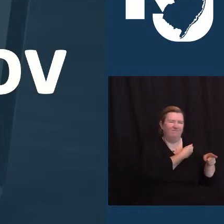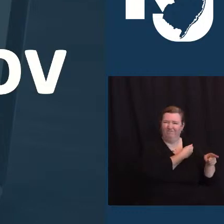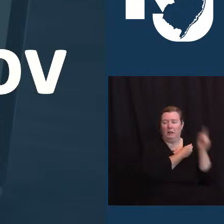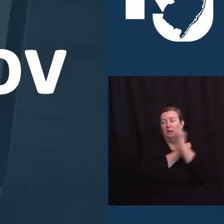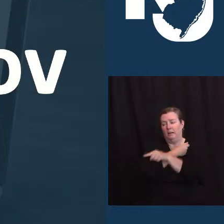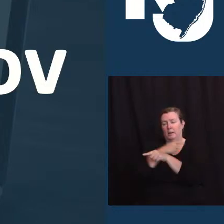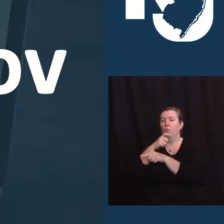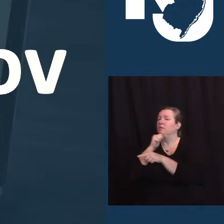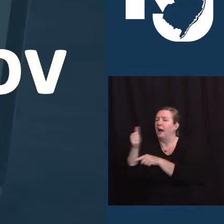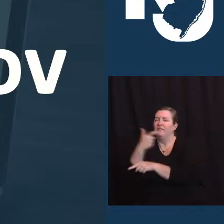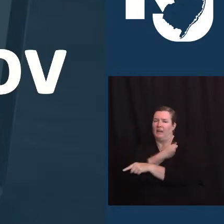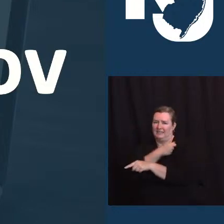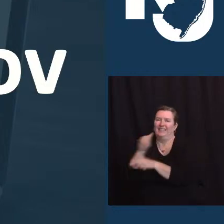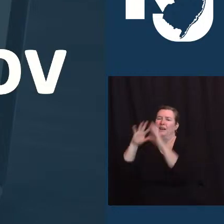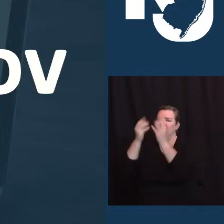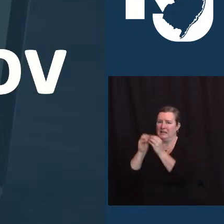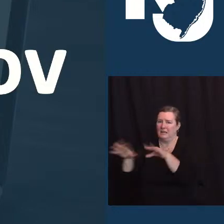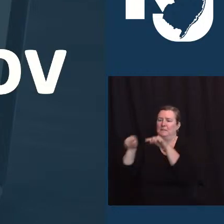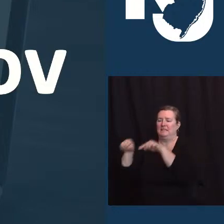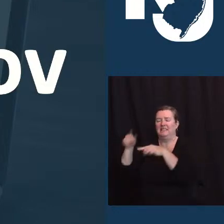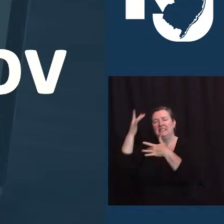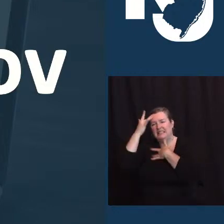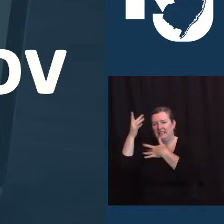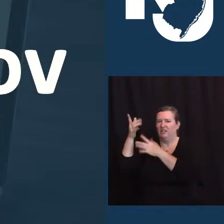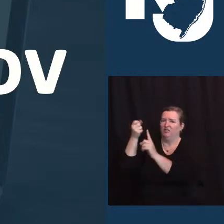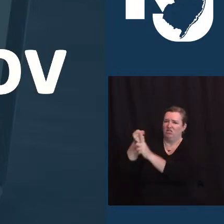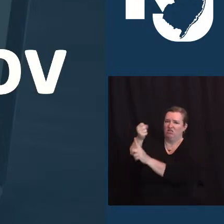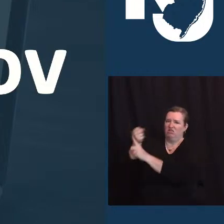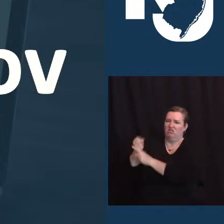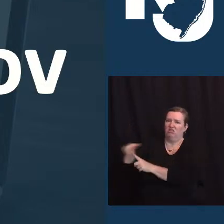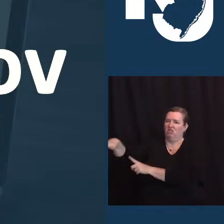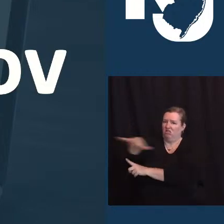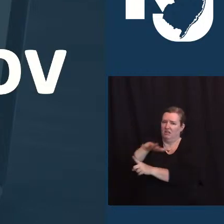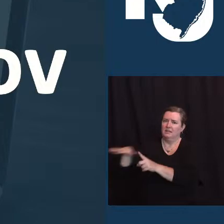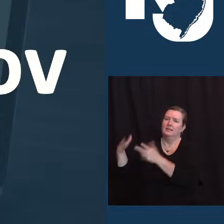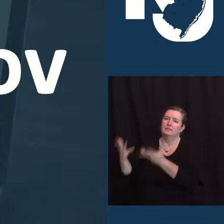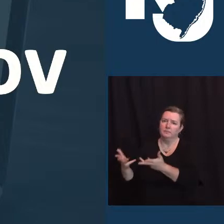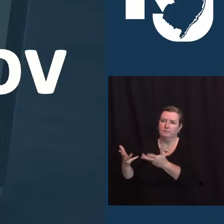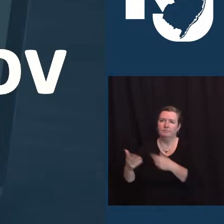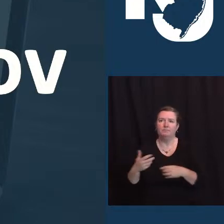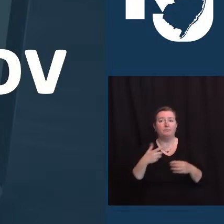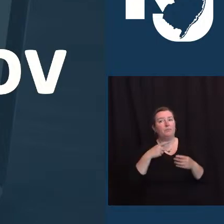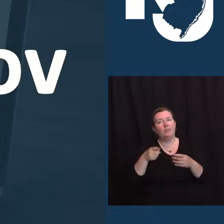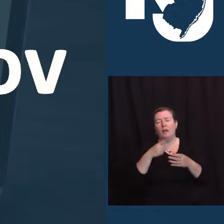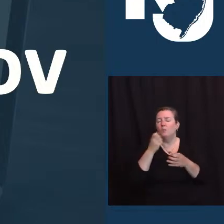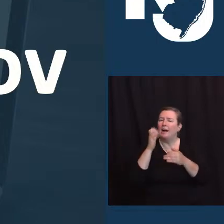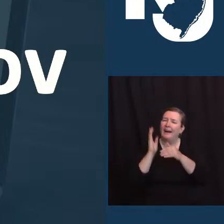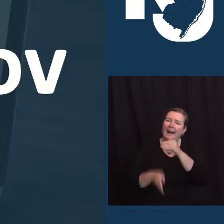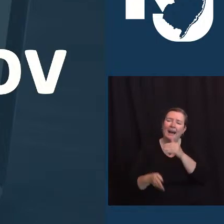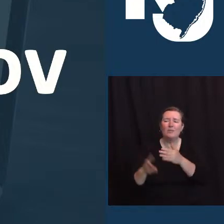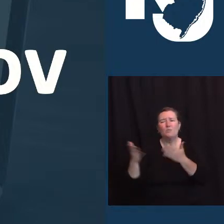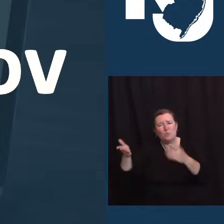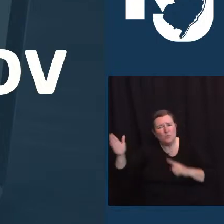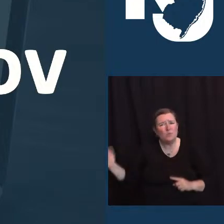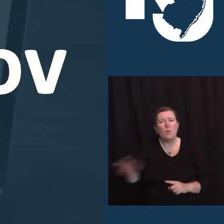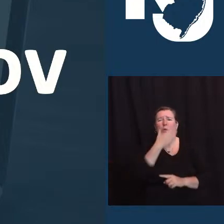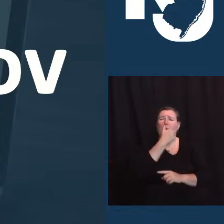the unvaccinated. Let's please God end this once and for all, folks. Please go out and get